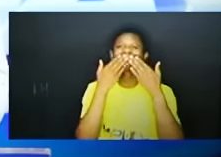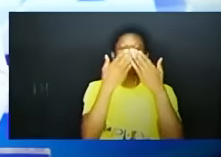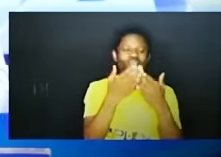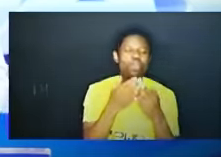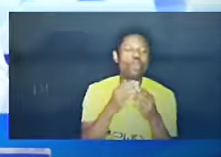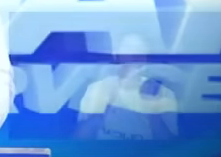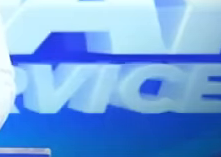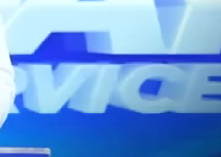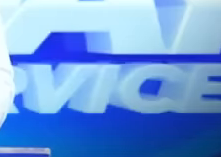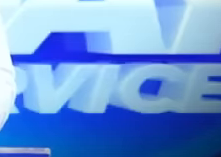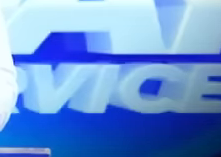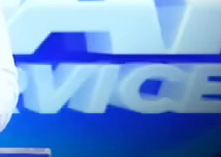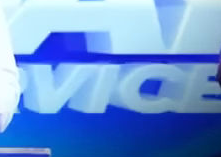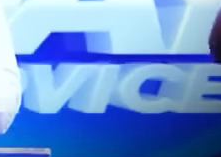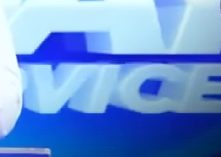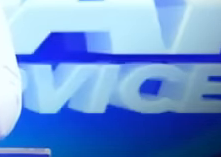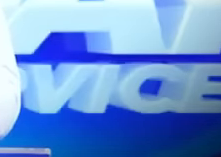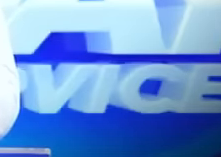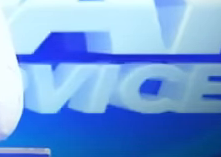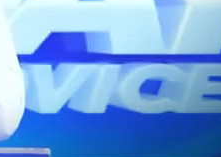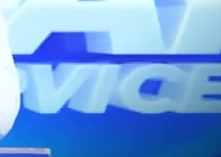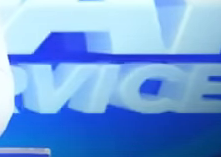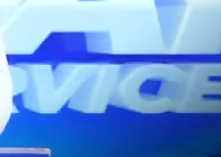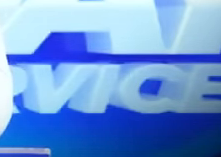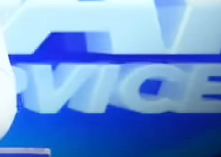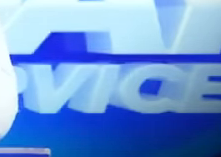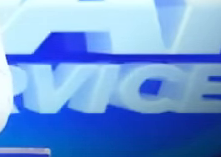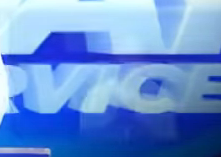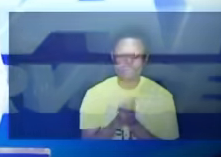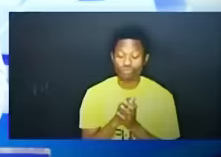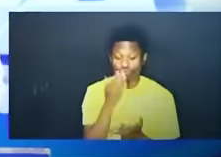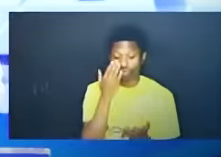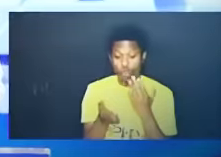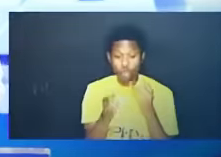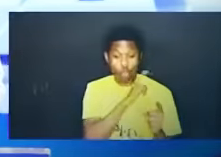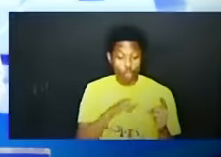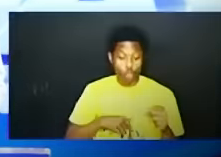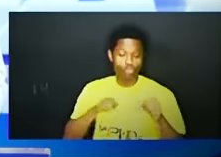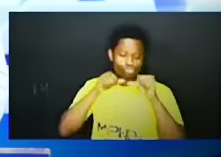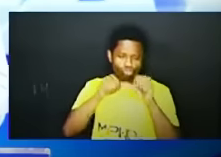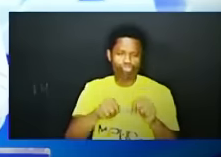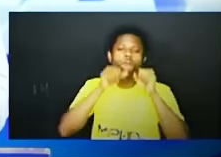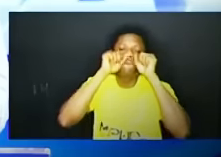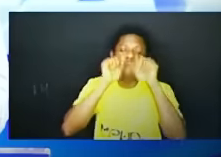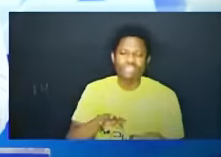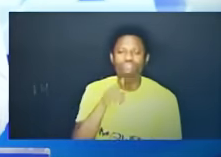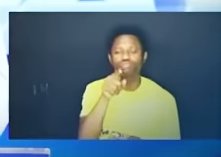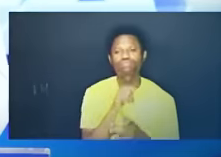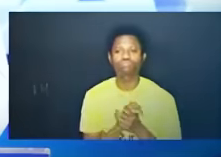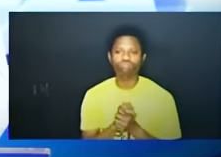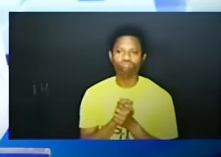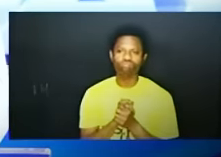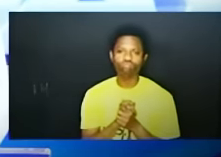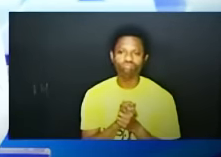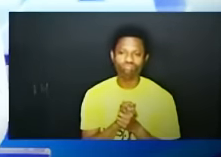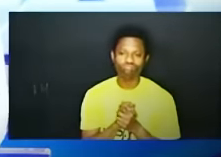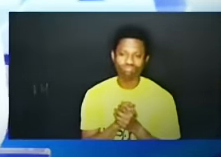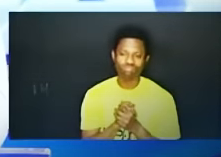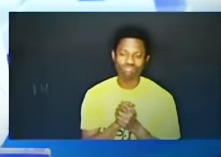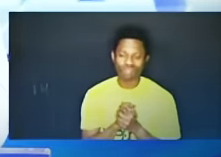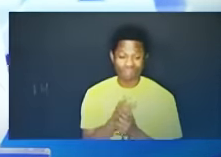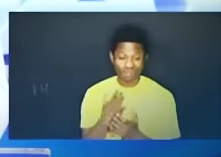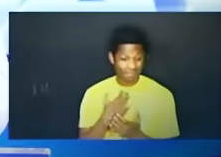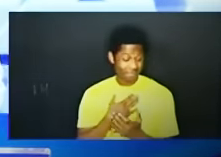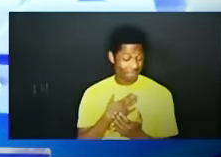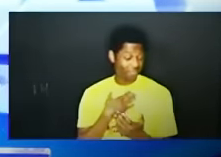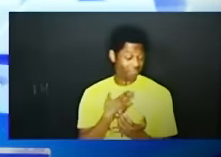of you. May the Lord continue to bless you. But my request is one